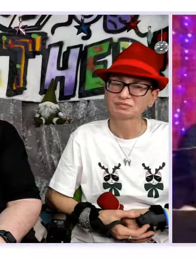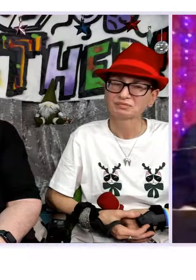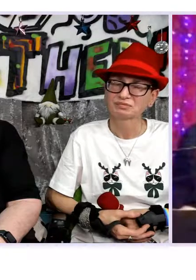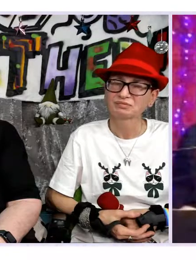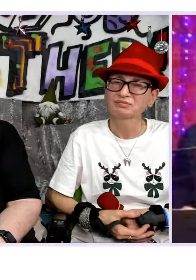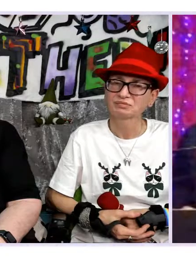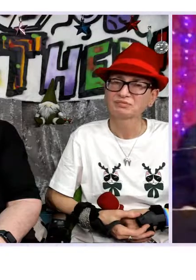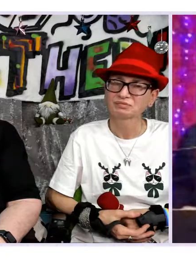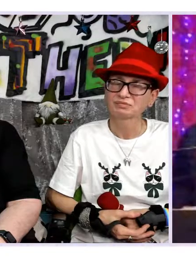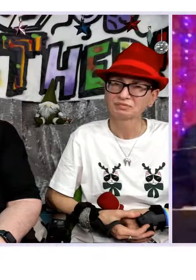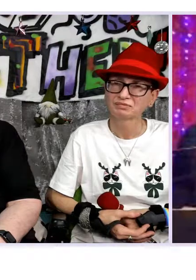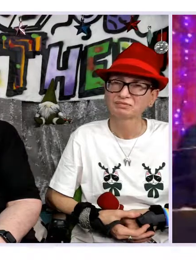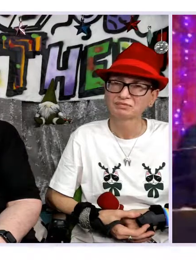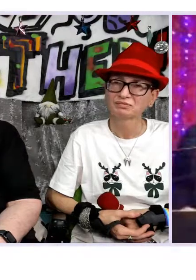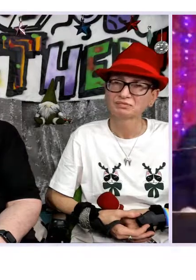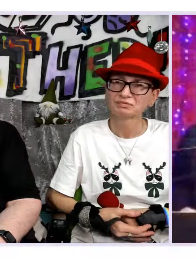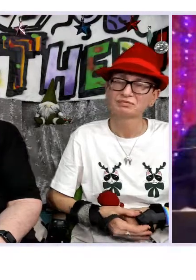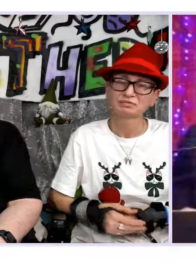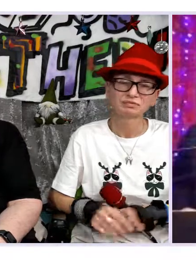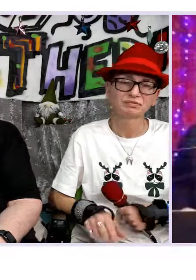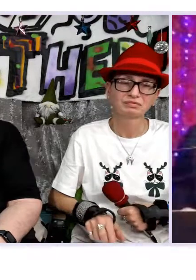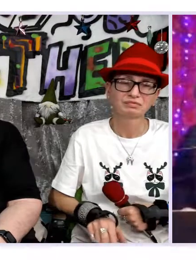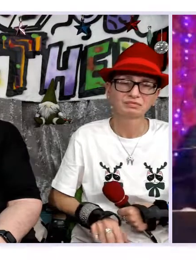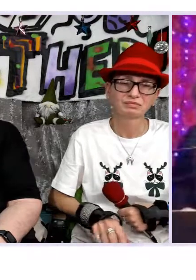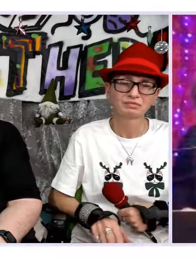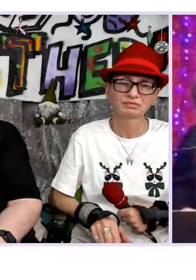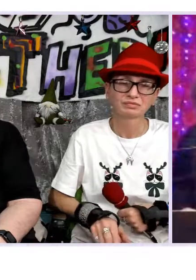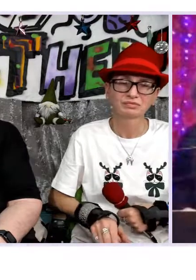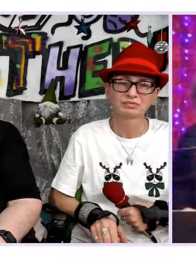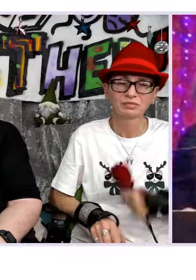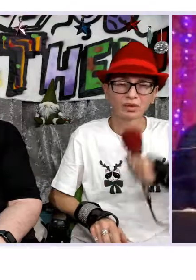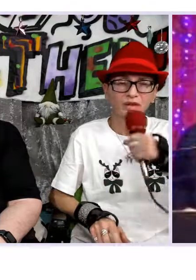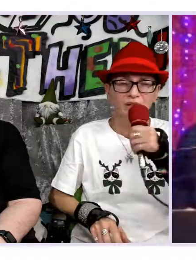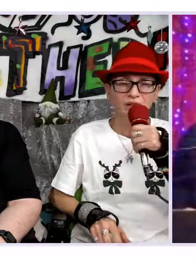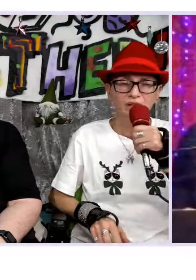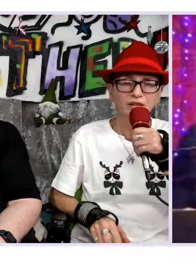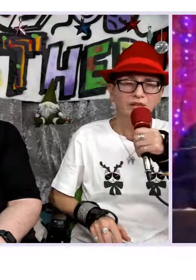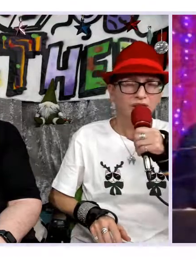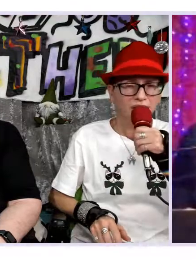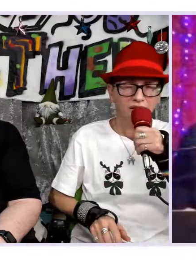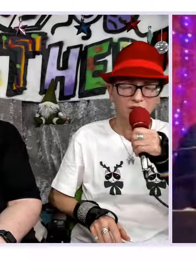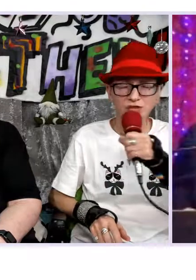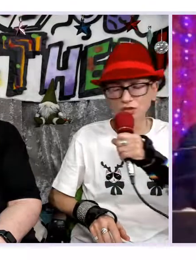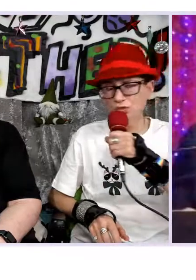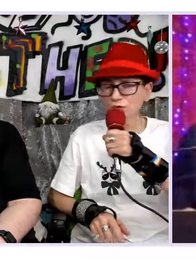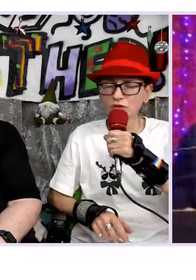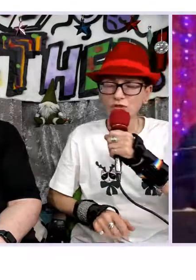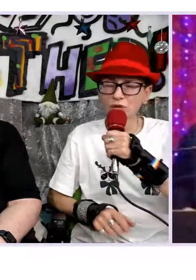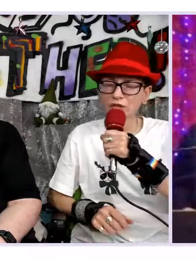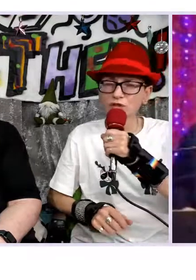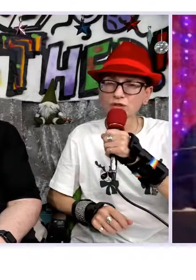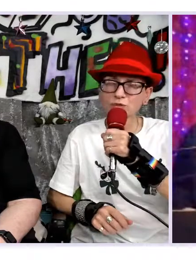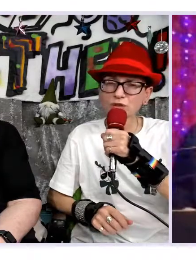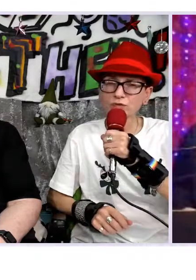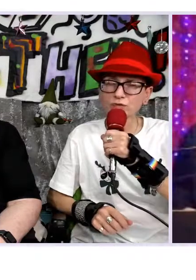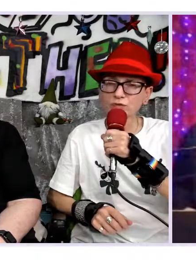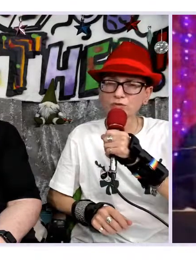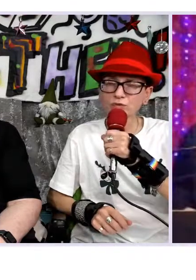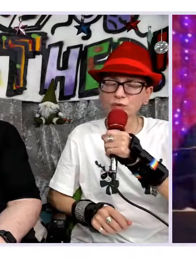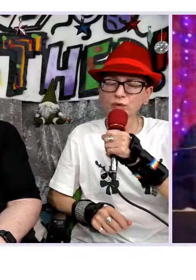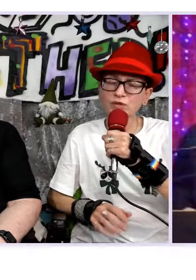sort of add that onto the kind of sporting things. Yeah, and I just wanted to